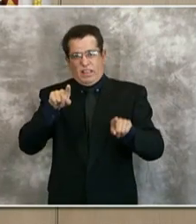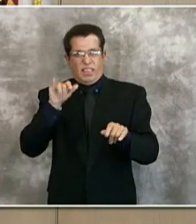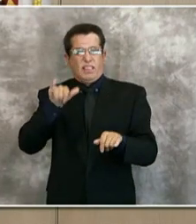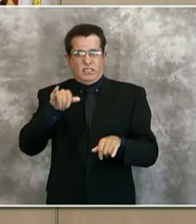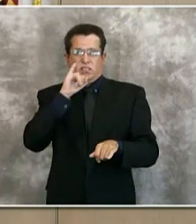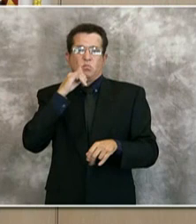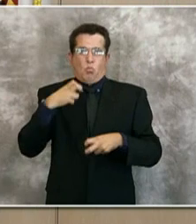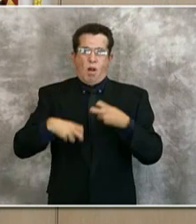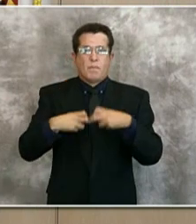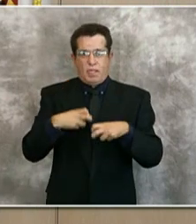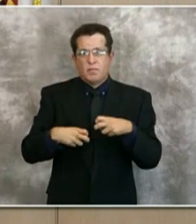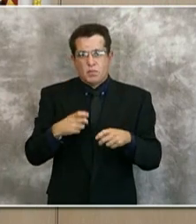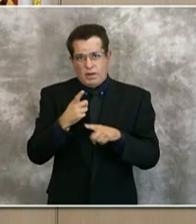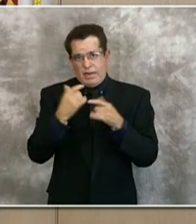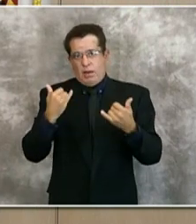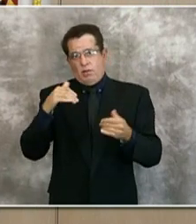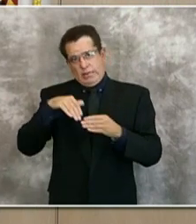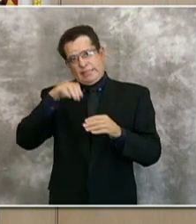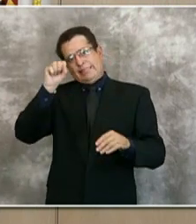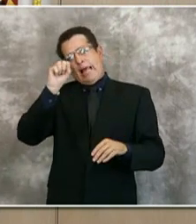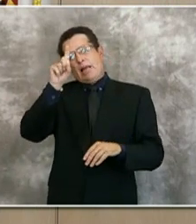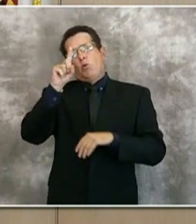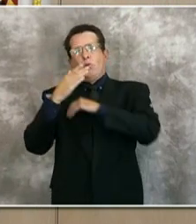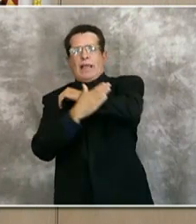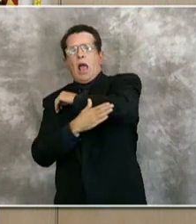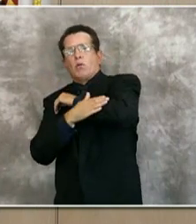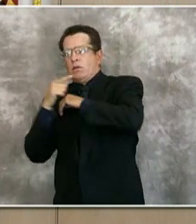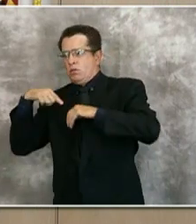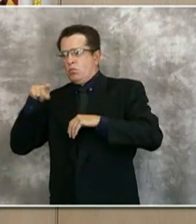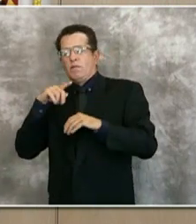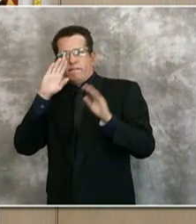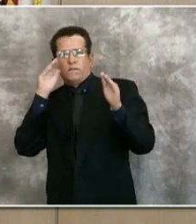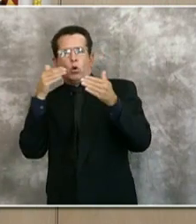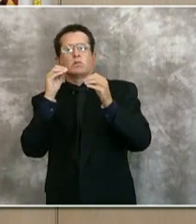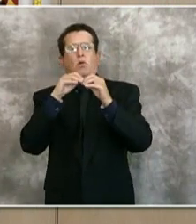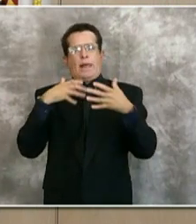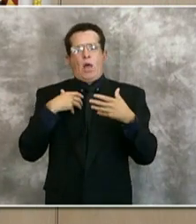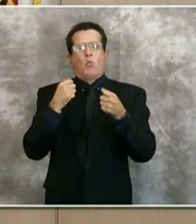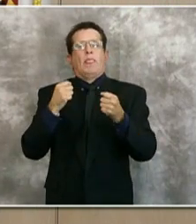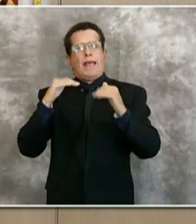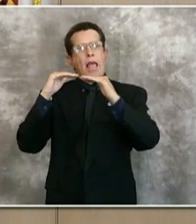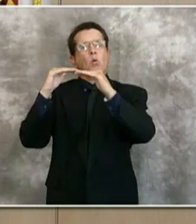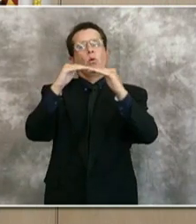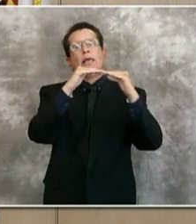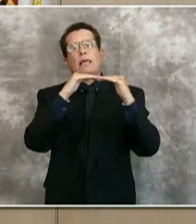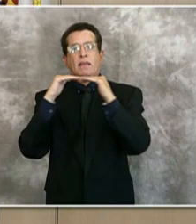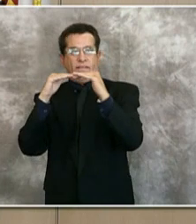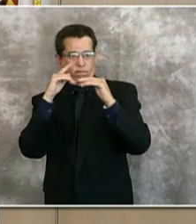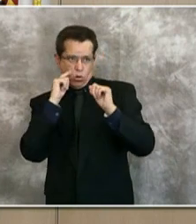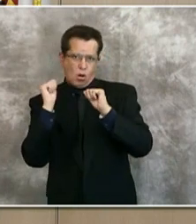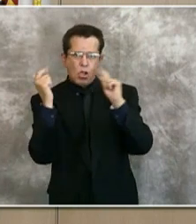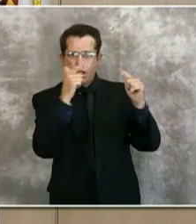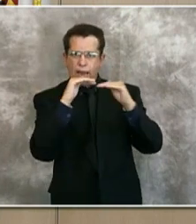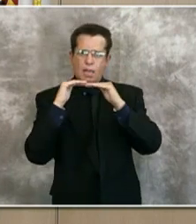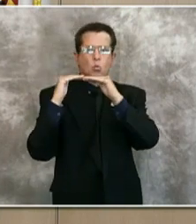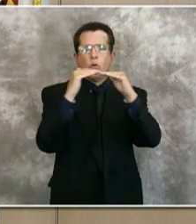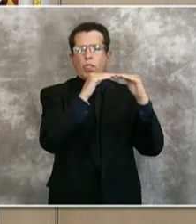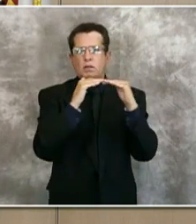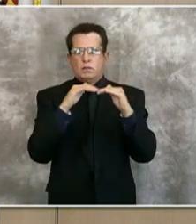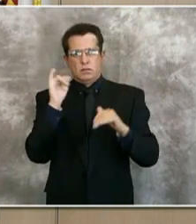I am proud of the fact that the County of San Diego has had a focus on health equity for at least in